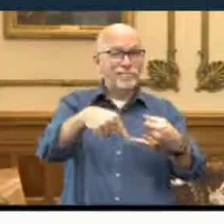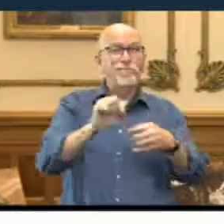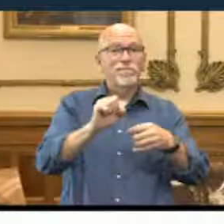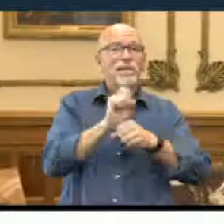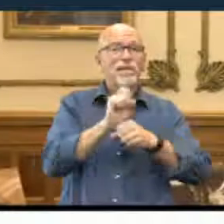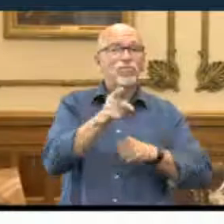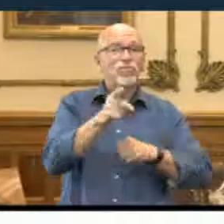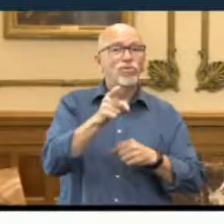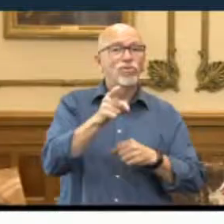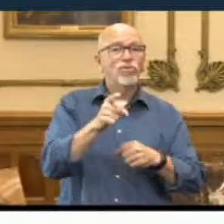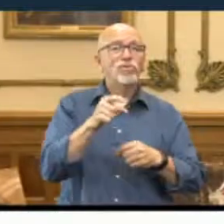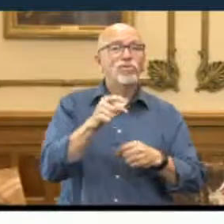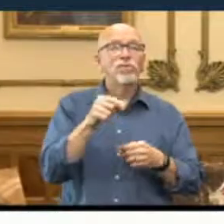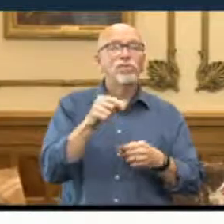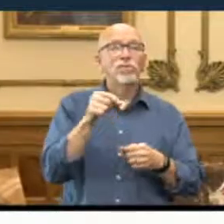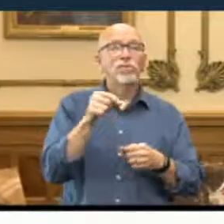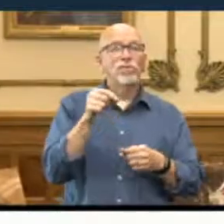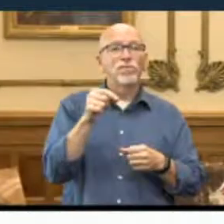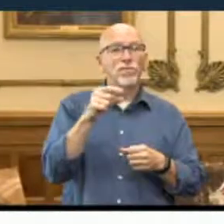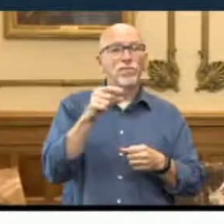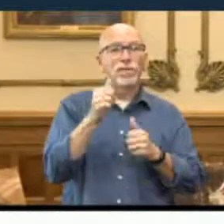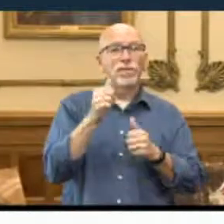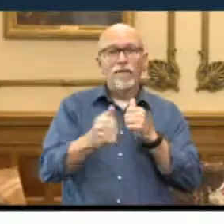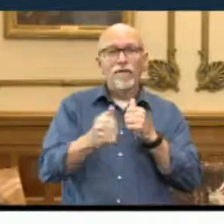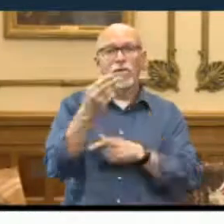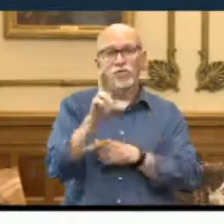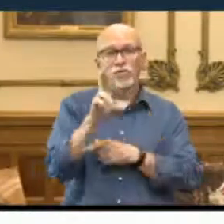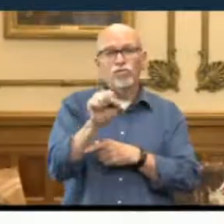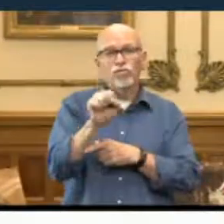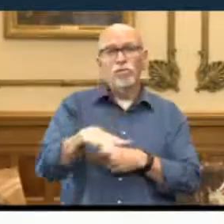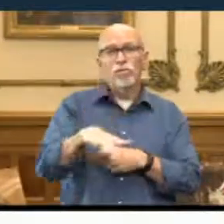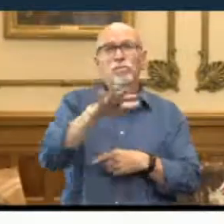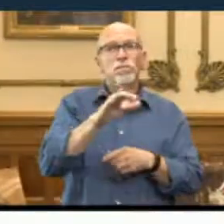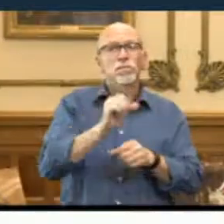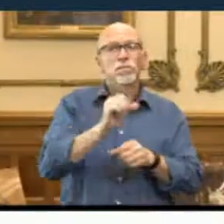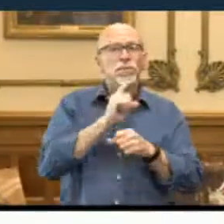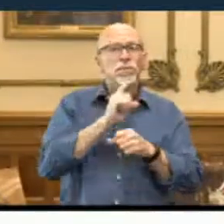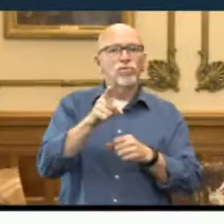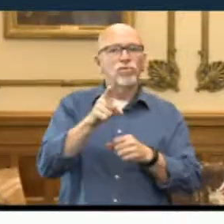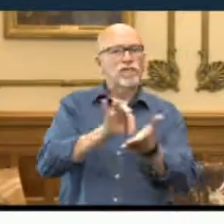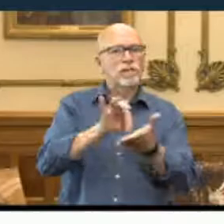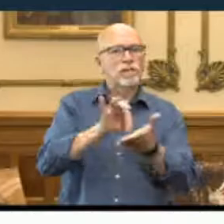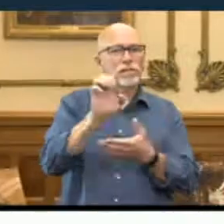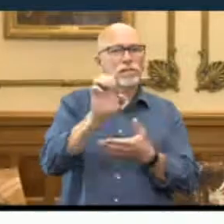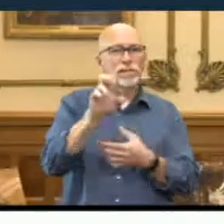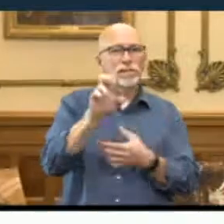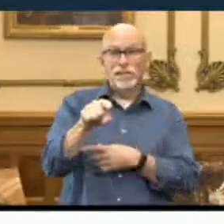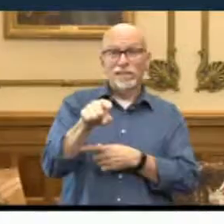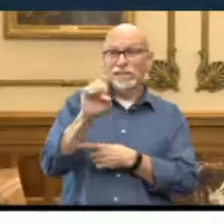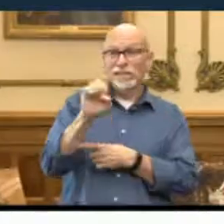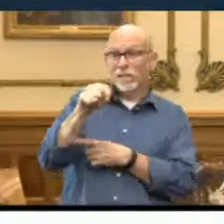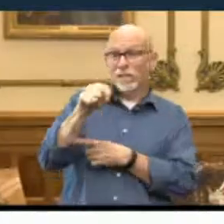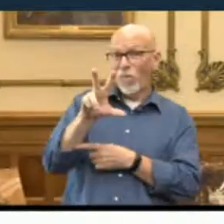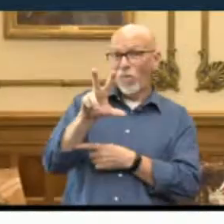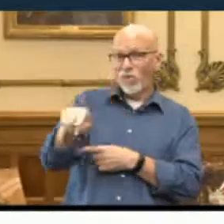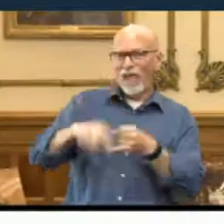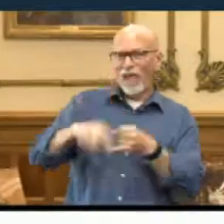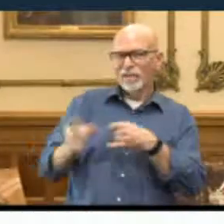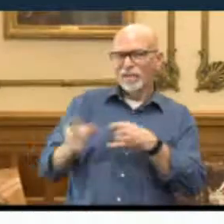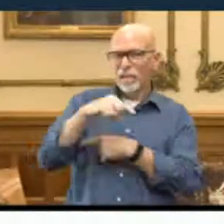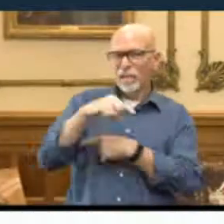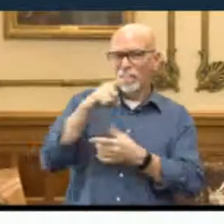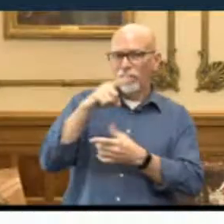that every Hoosier is taken into account in terms of the census. That September 30th is the last day.